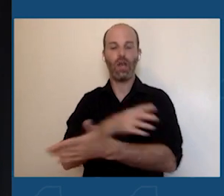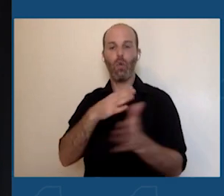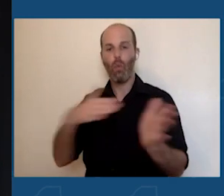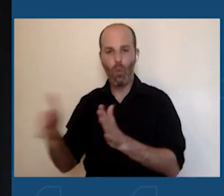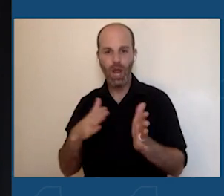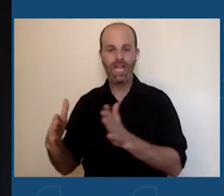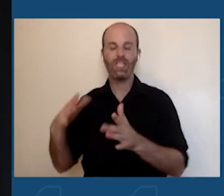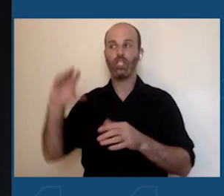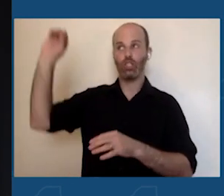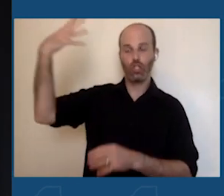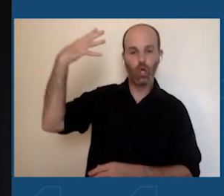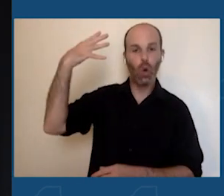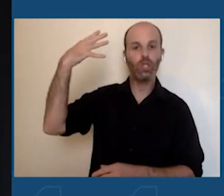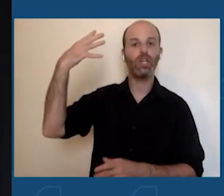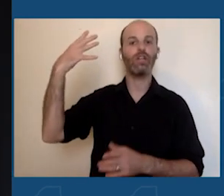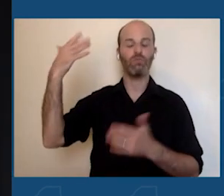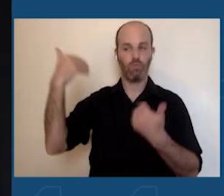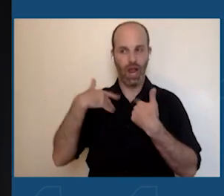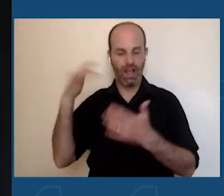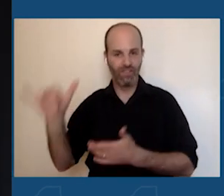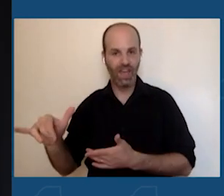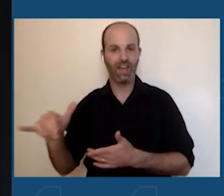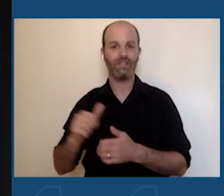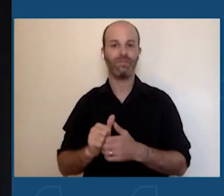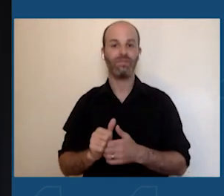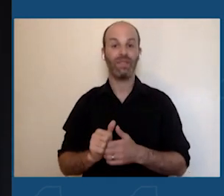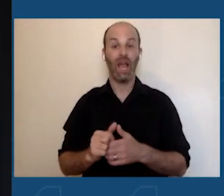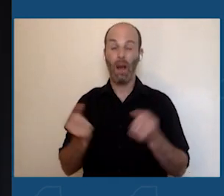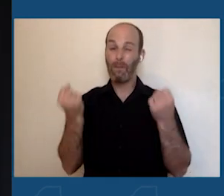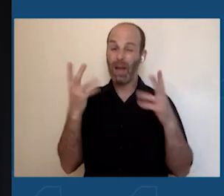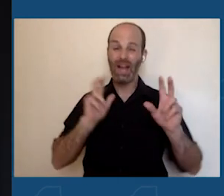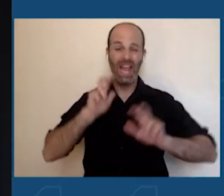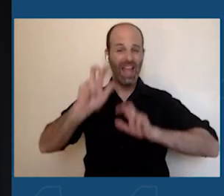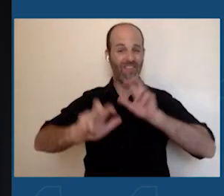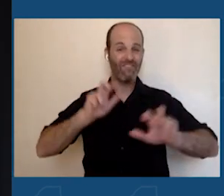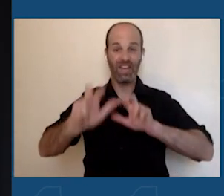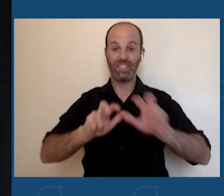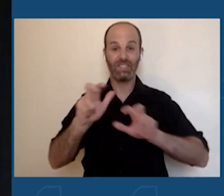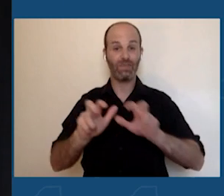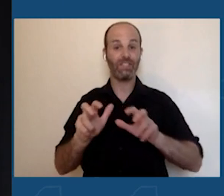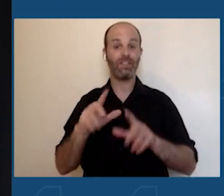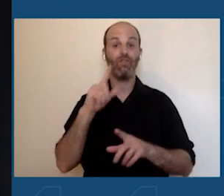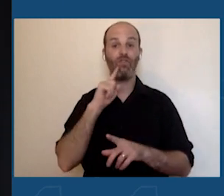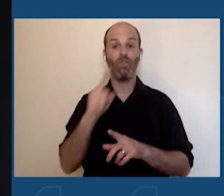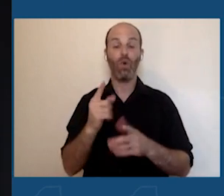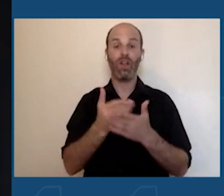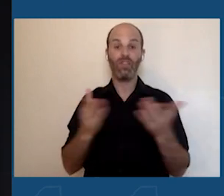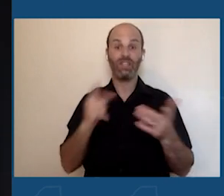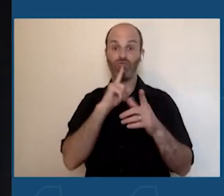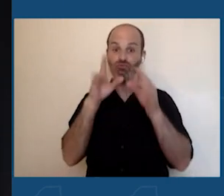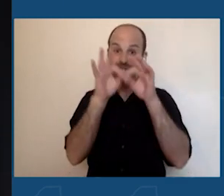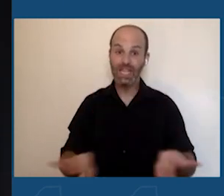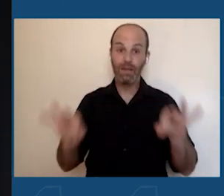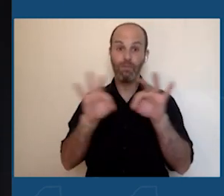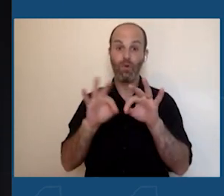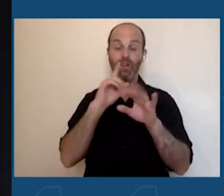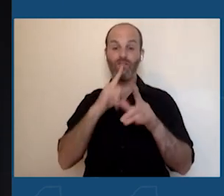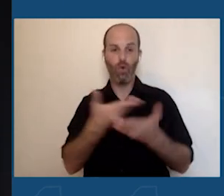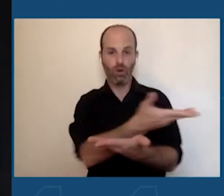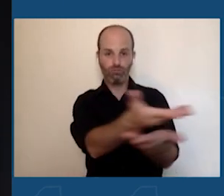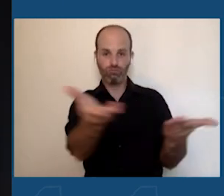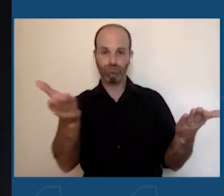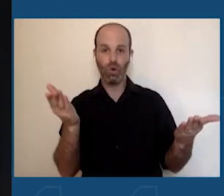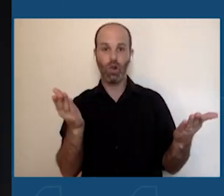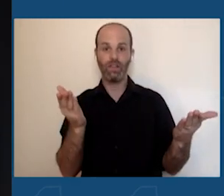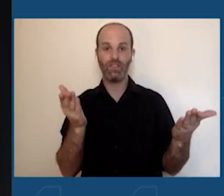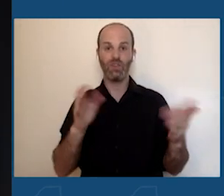fronts. The incredible investments that are going into things that are very important to all of you, right? The Environmental